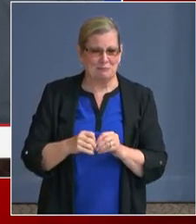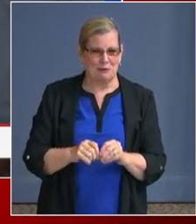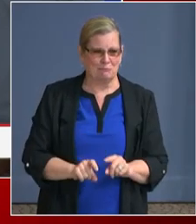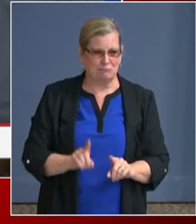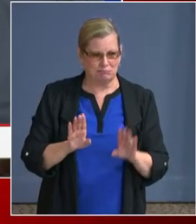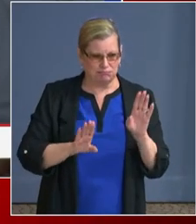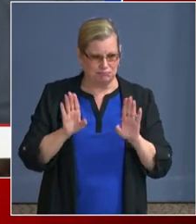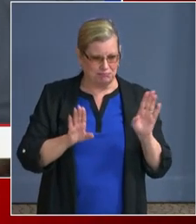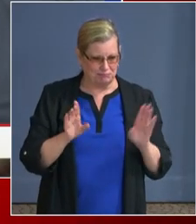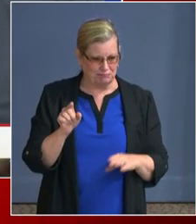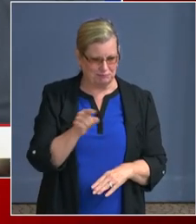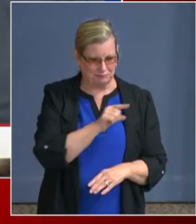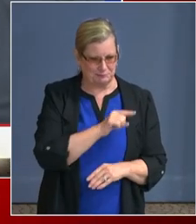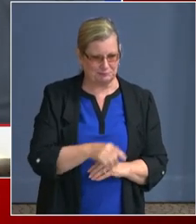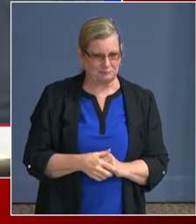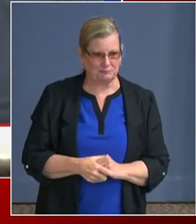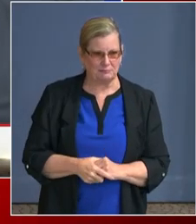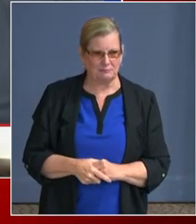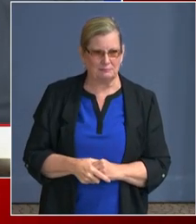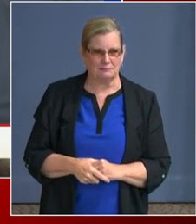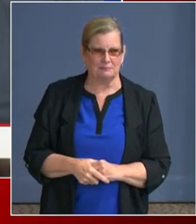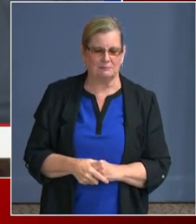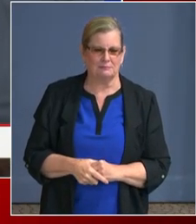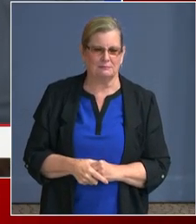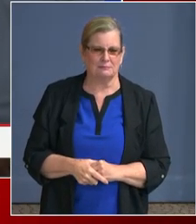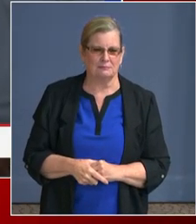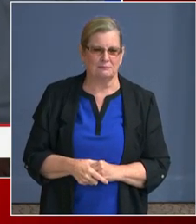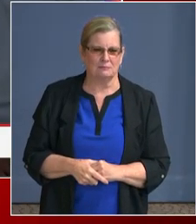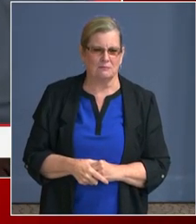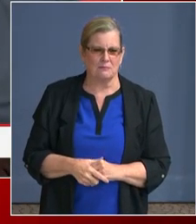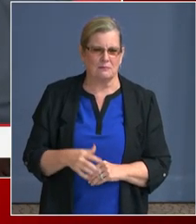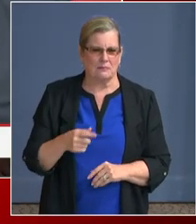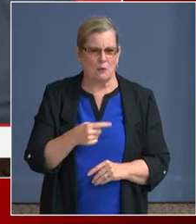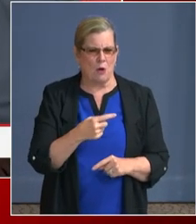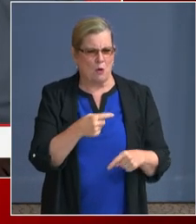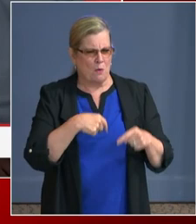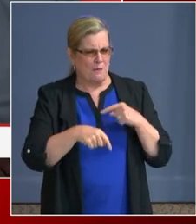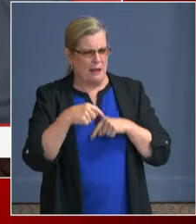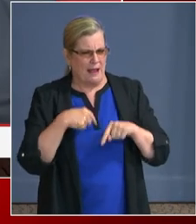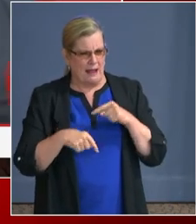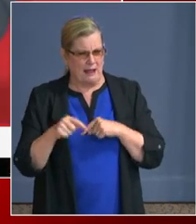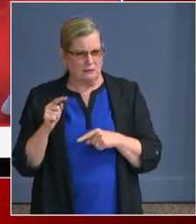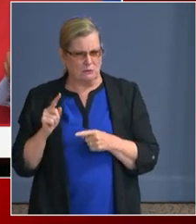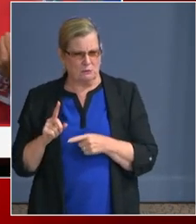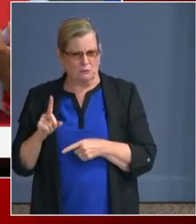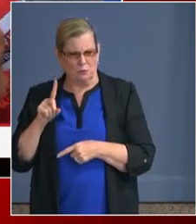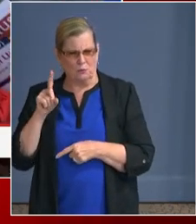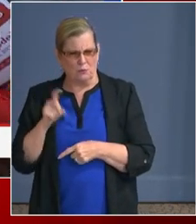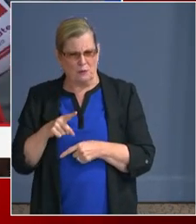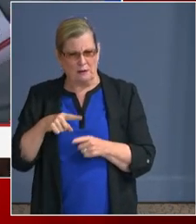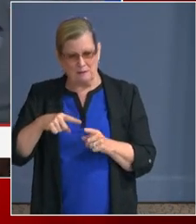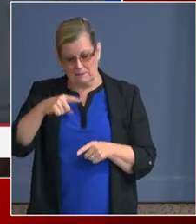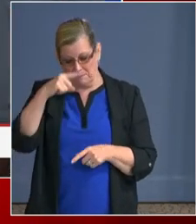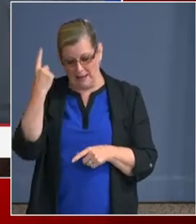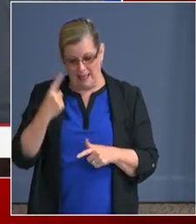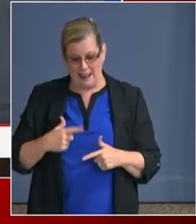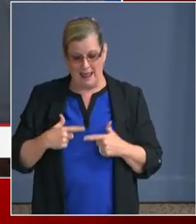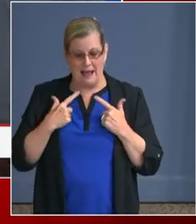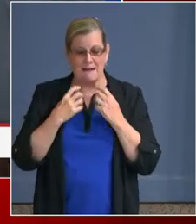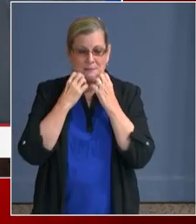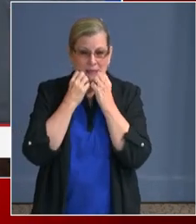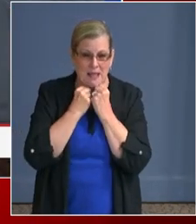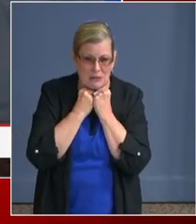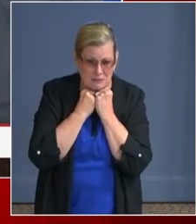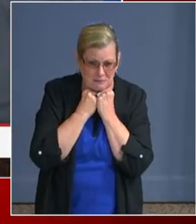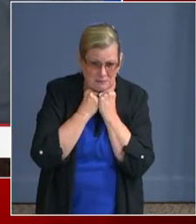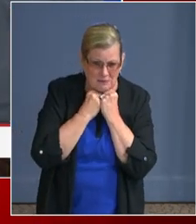Okay. I wanted to go back to Justin's question about Black Lives Matter Plaza. Is there a plan for when that street